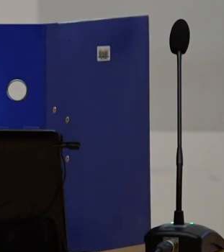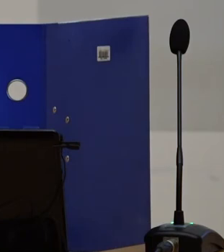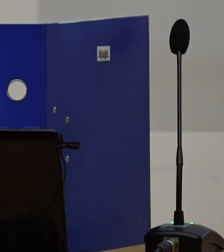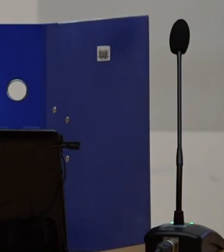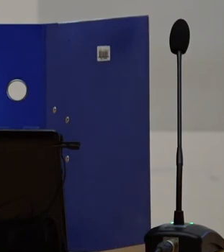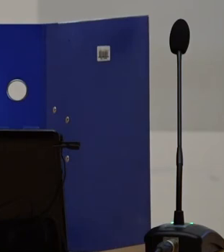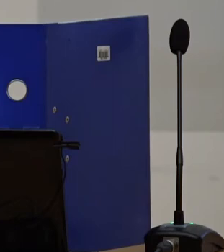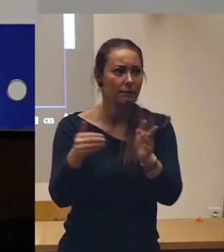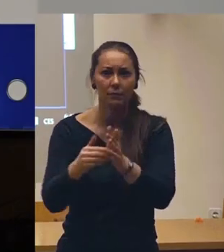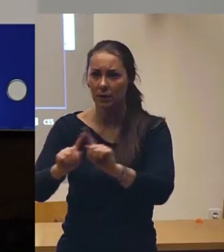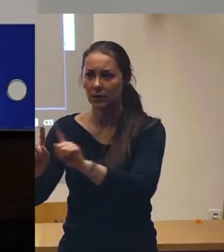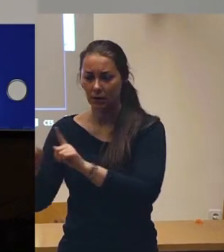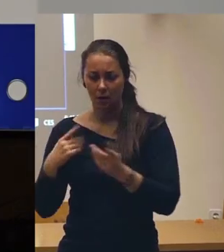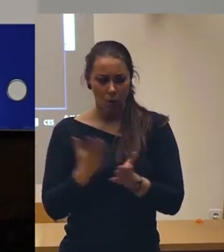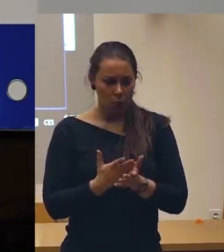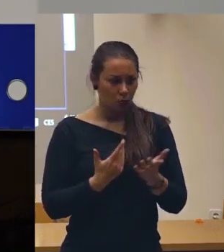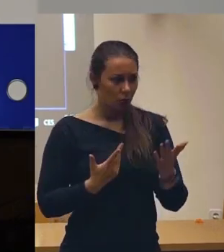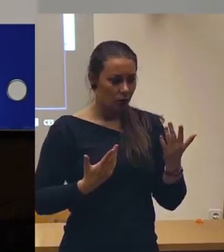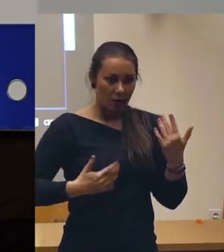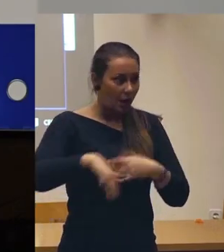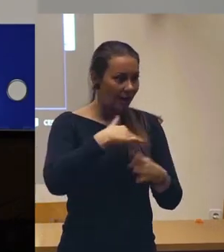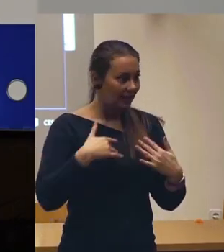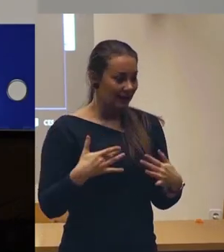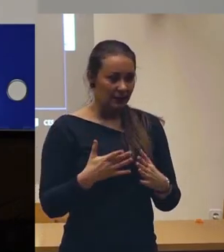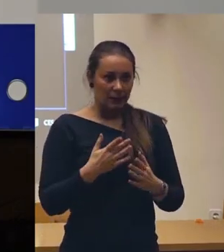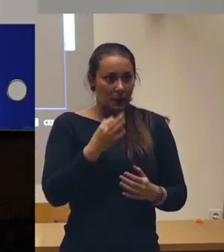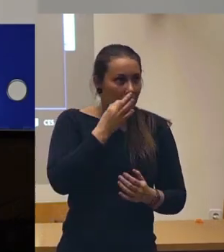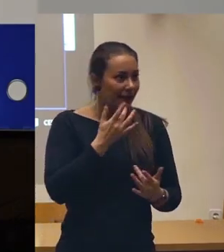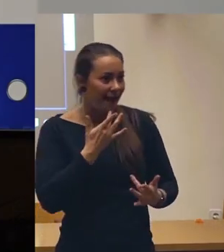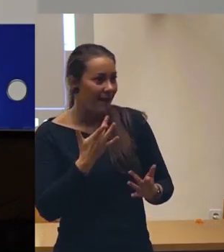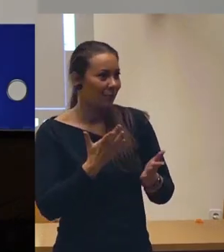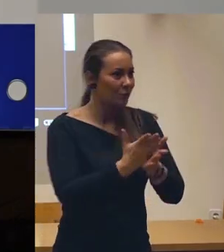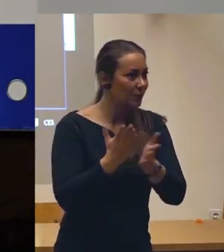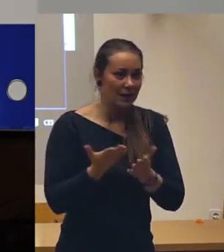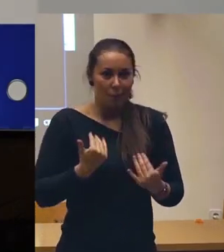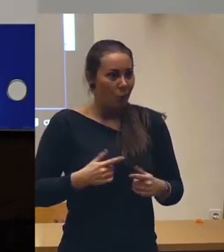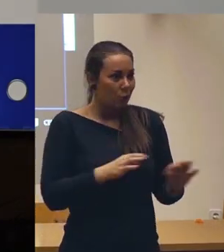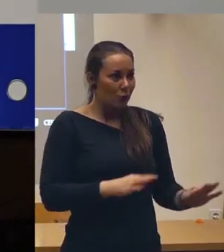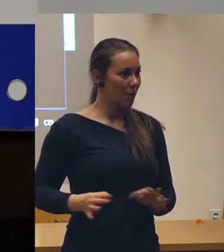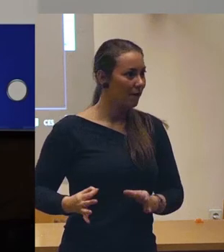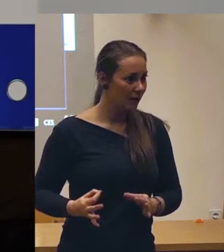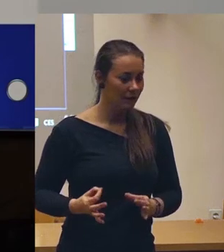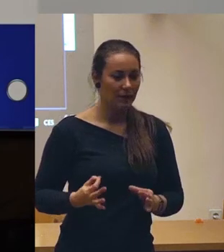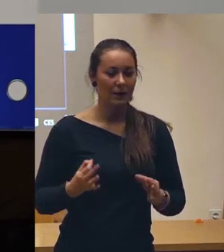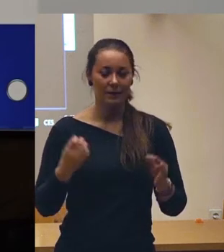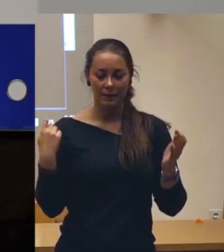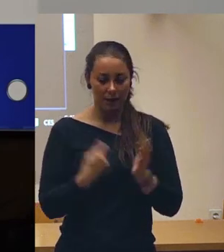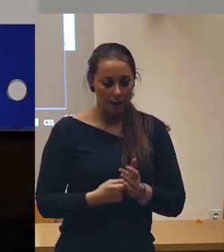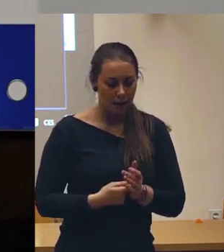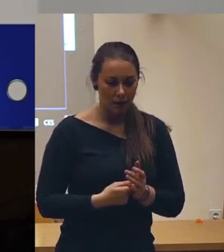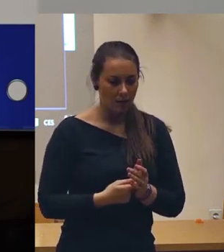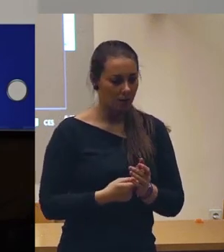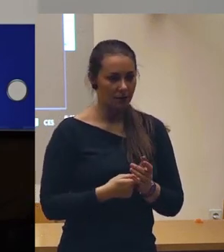institution, but also another person with a disability inside the institution, that means that when you taking